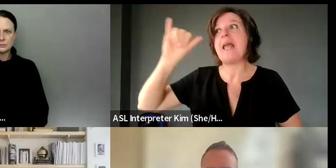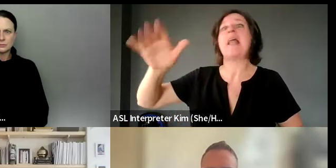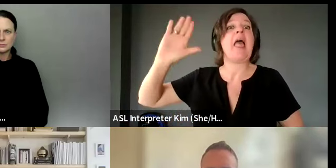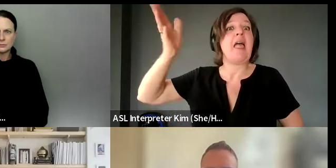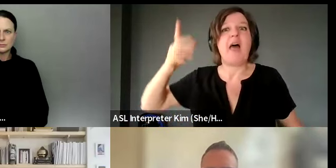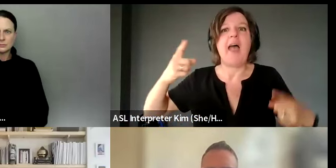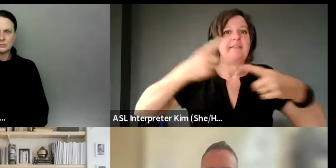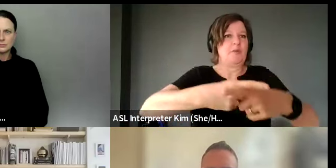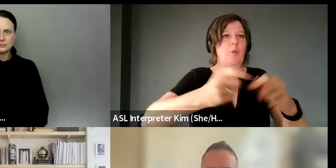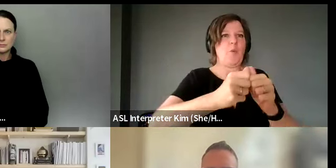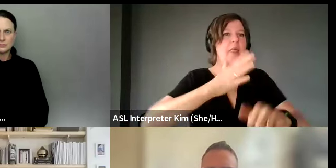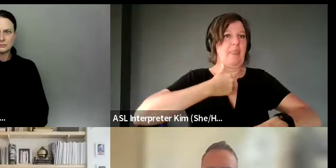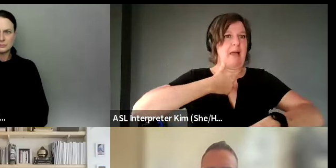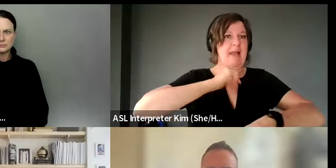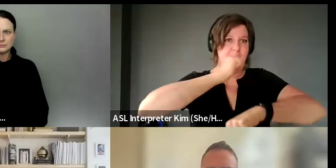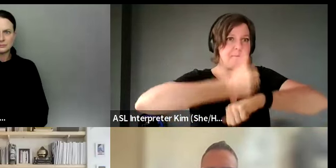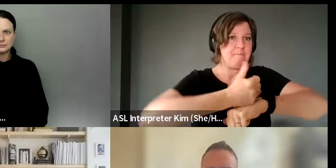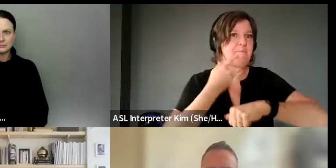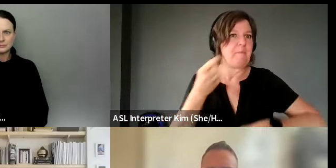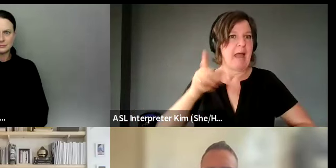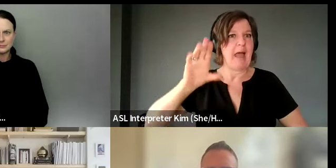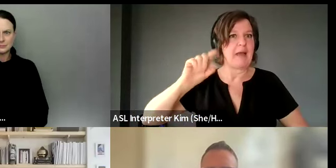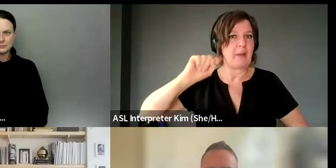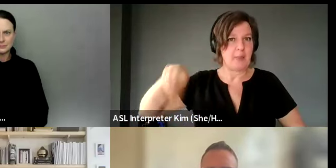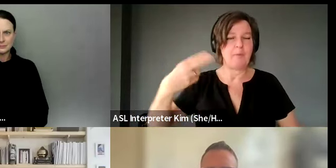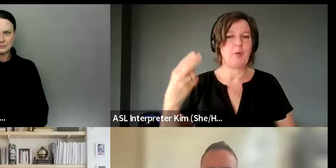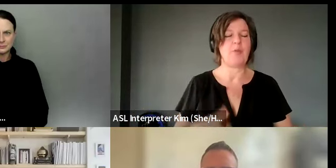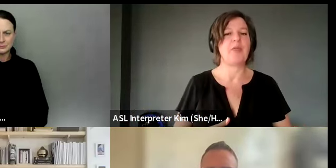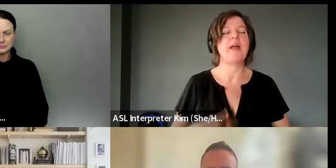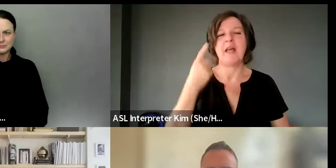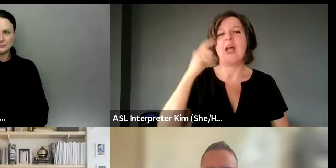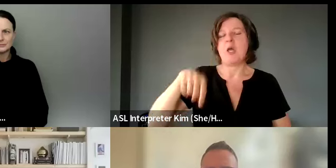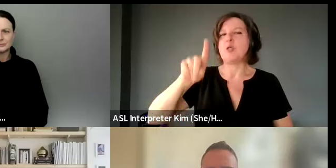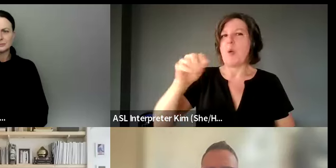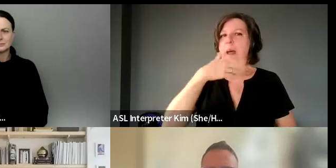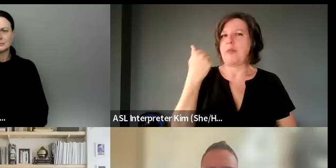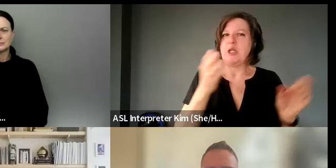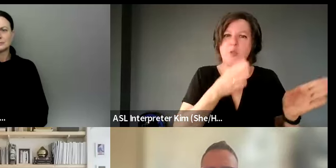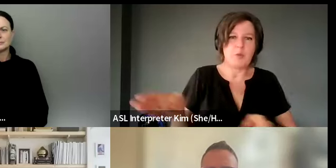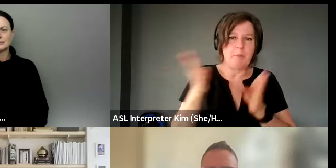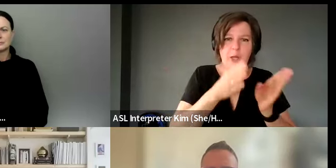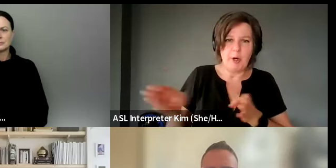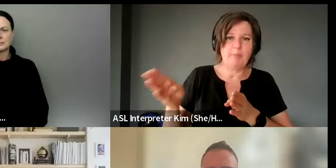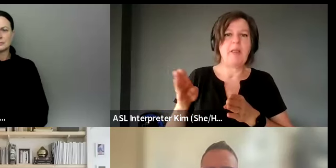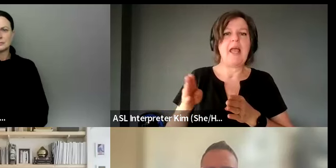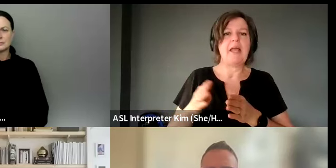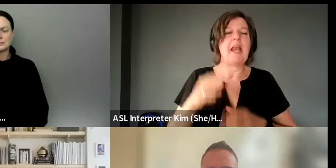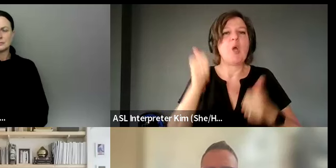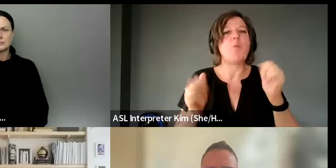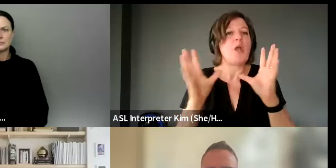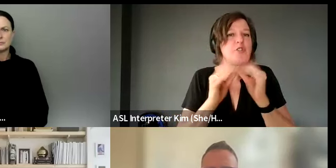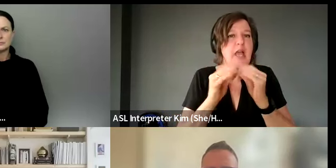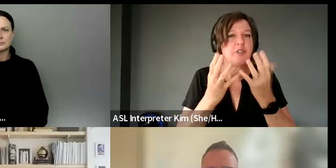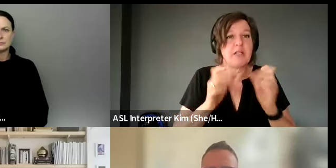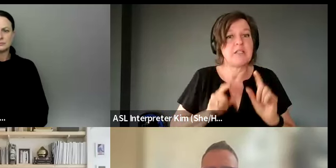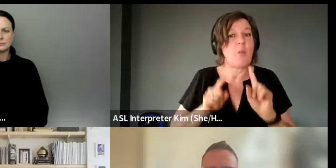time allotted and the mood. So I think I need to do better planning at the KubeCon, like which sessions I want to attend and manage